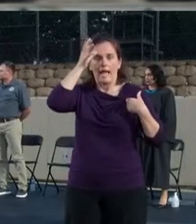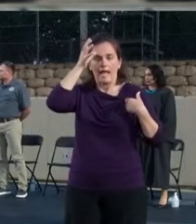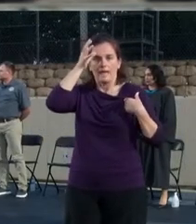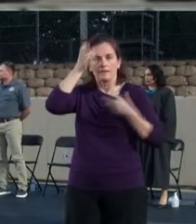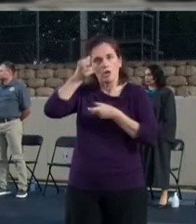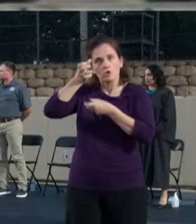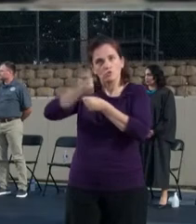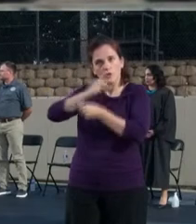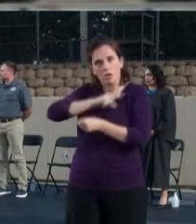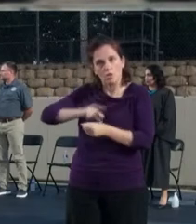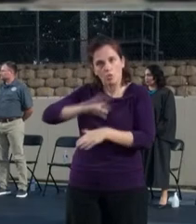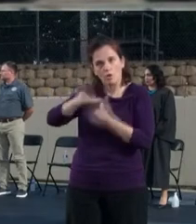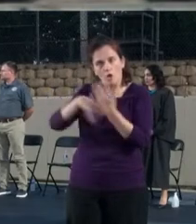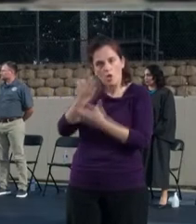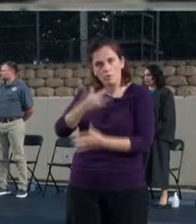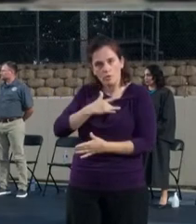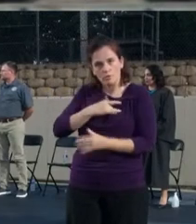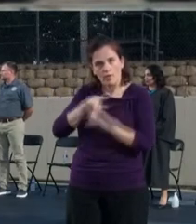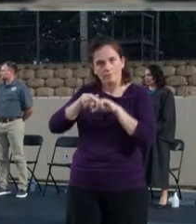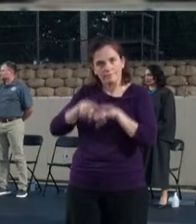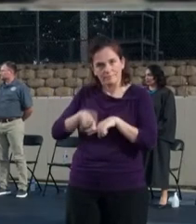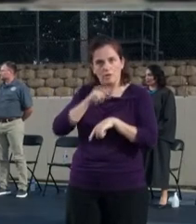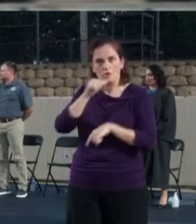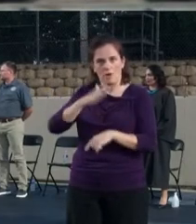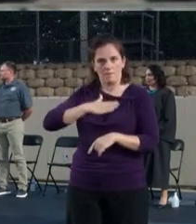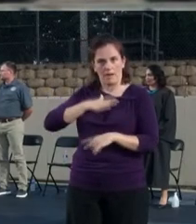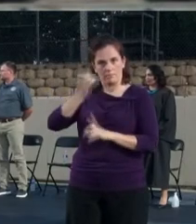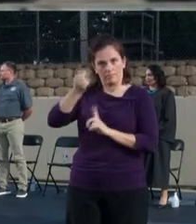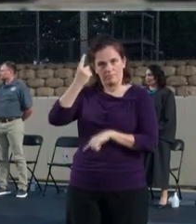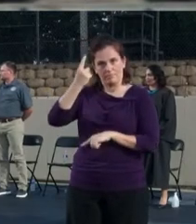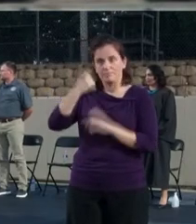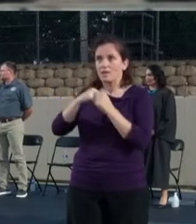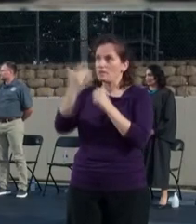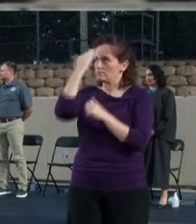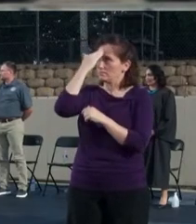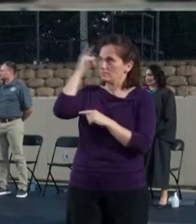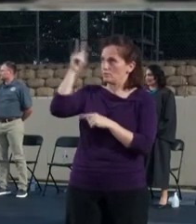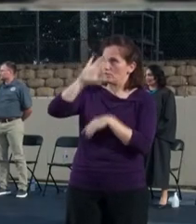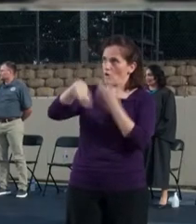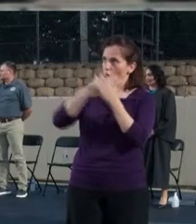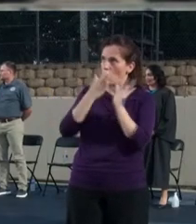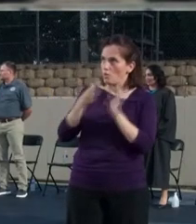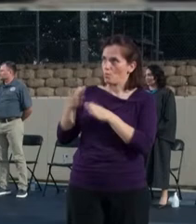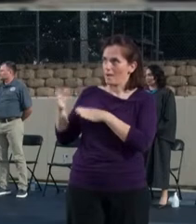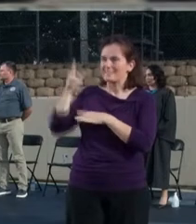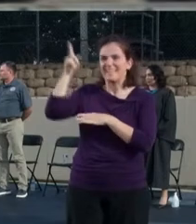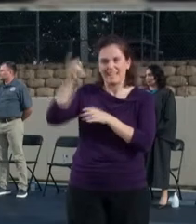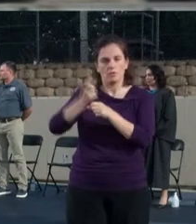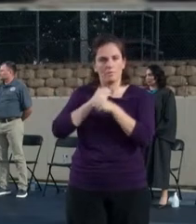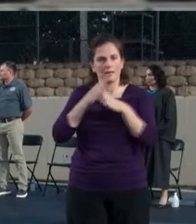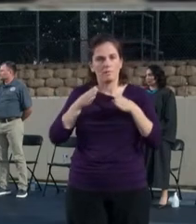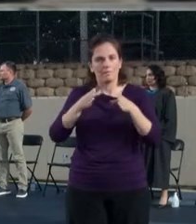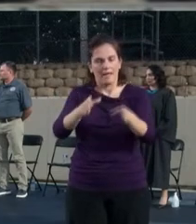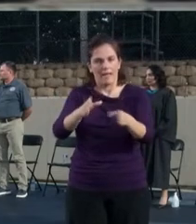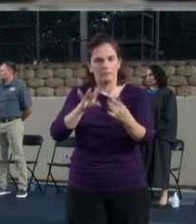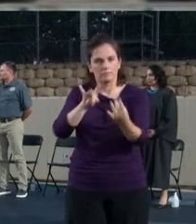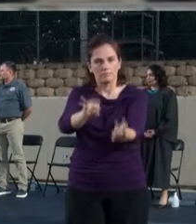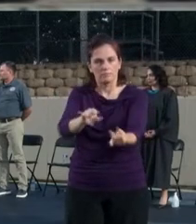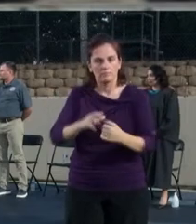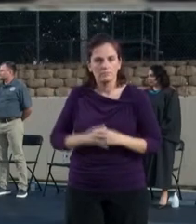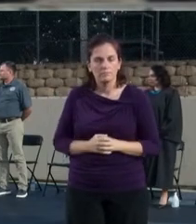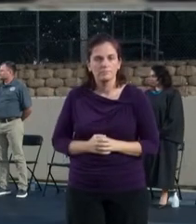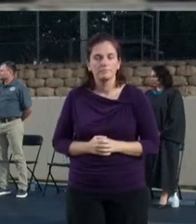trust in the Lord with all of your heart and lean not on your own understanding, to acknowledge Him in all your ways, and He will make your path straight. And I would also